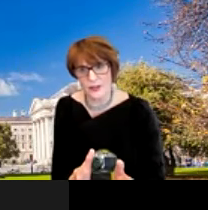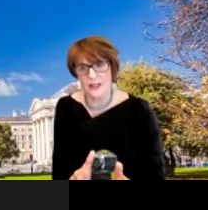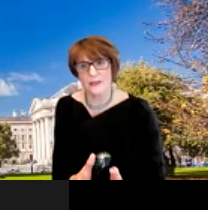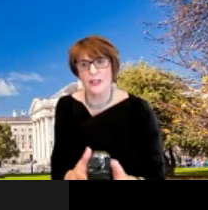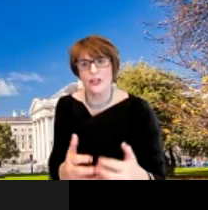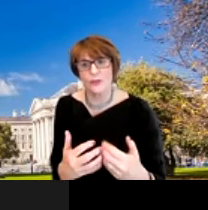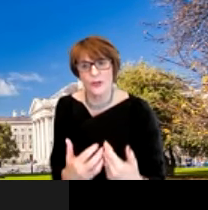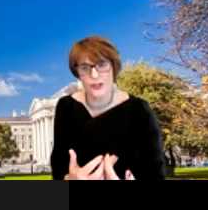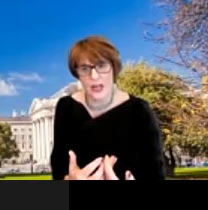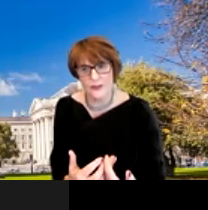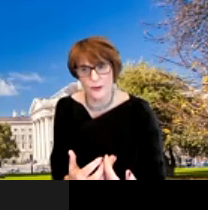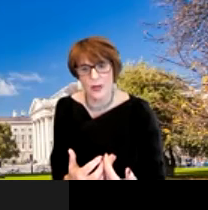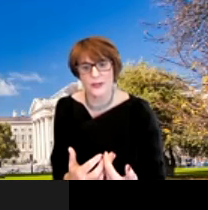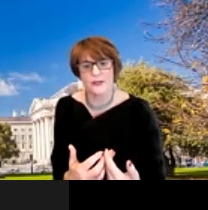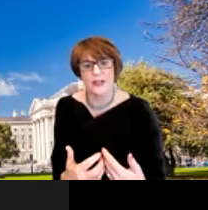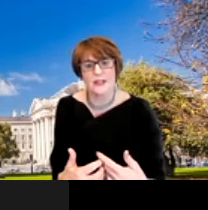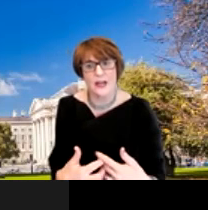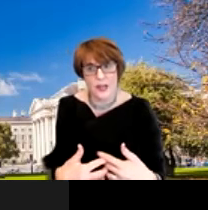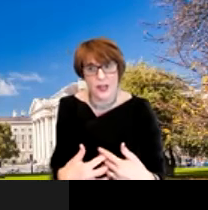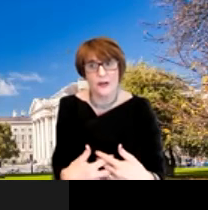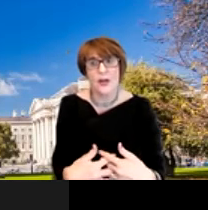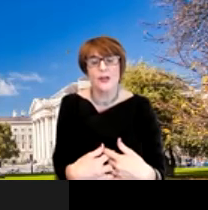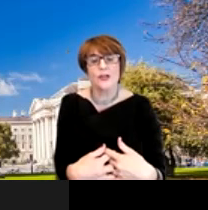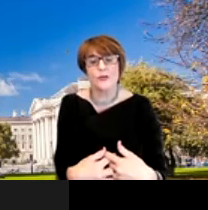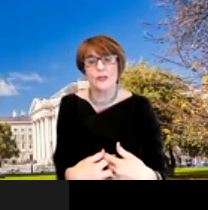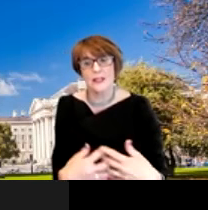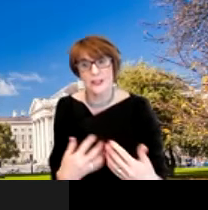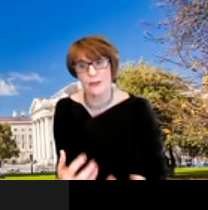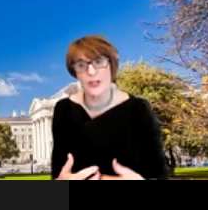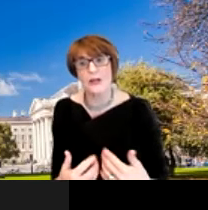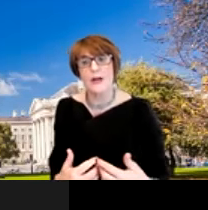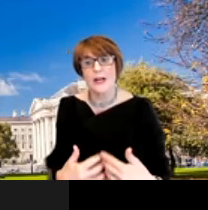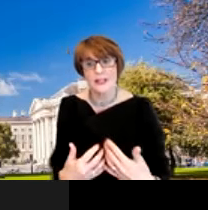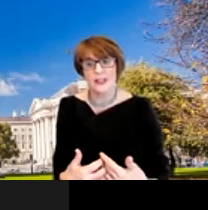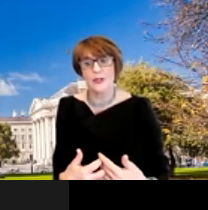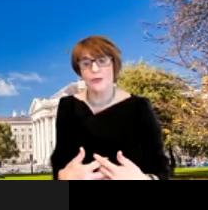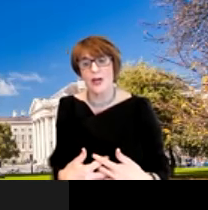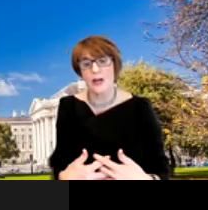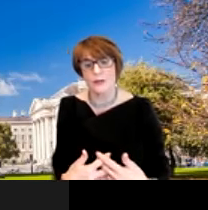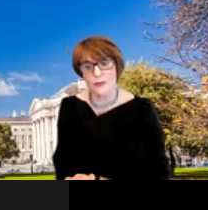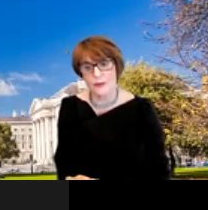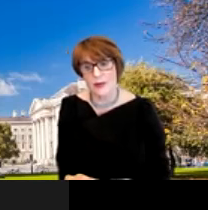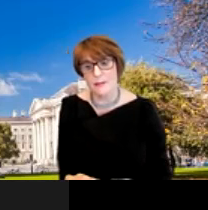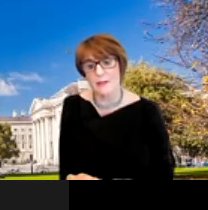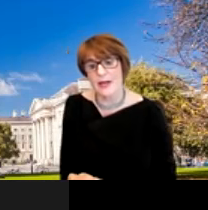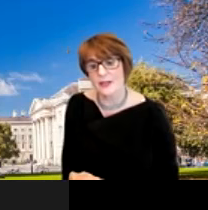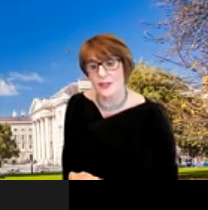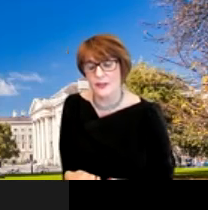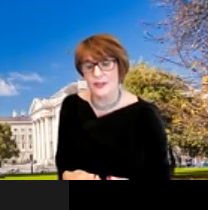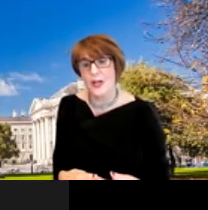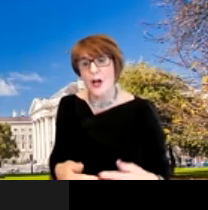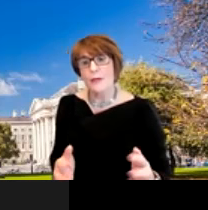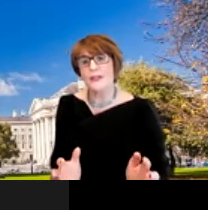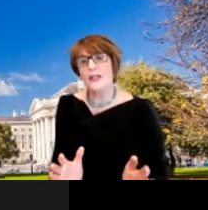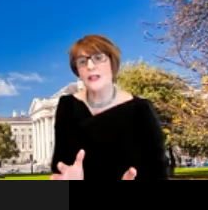positive things, and we need to understand those positive things and hear, not only listen, but hear and take them into account as we rebuild back